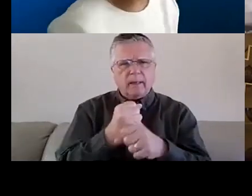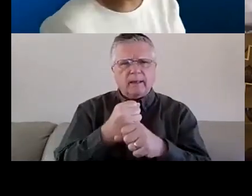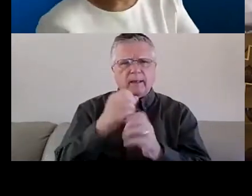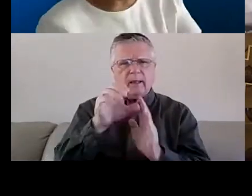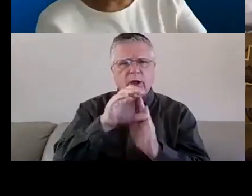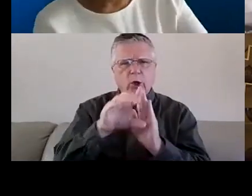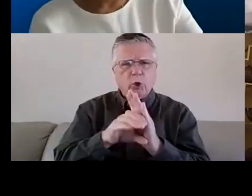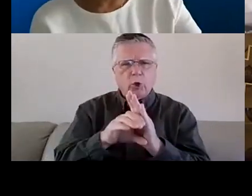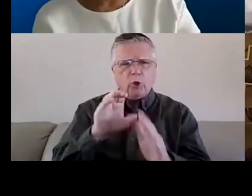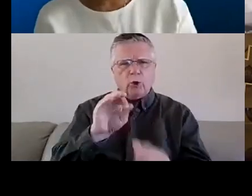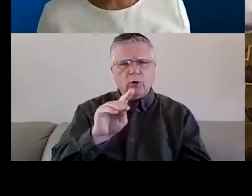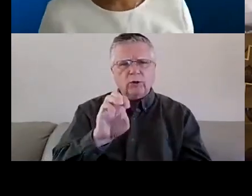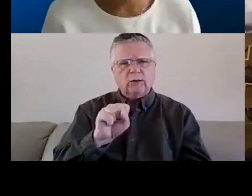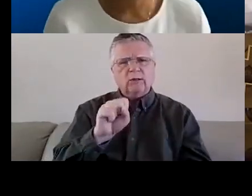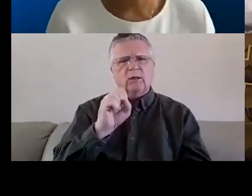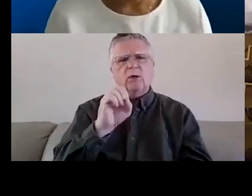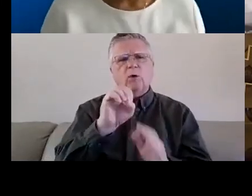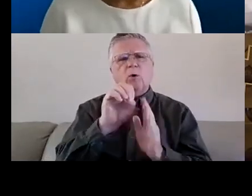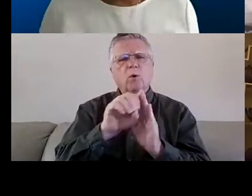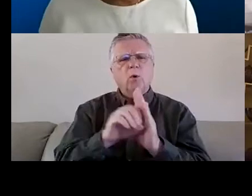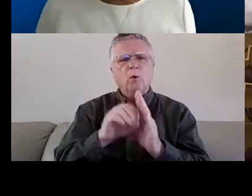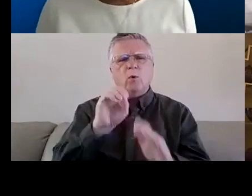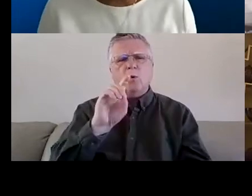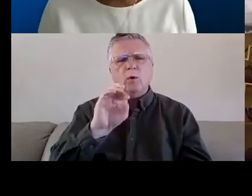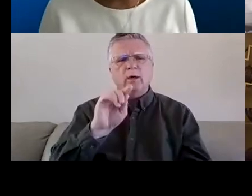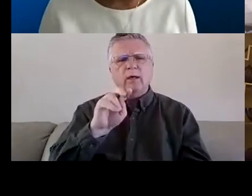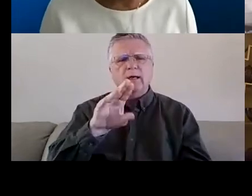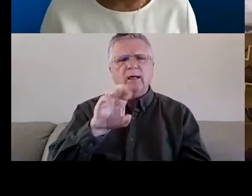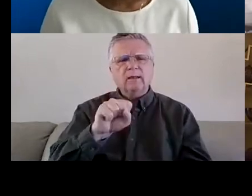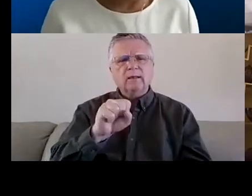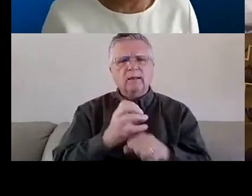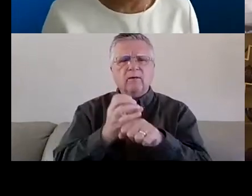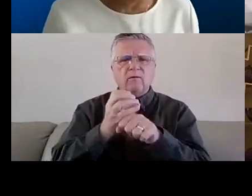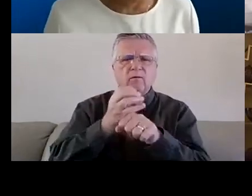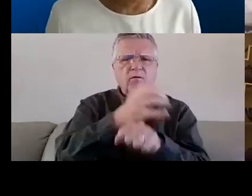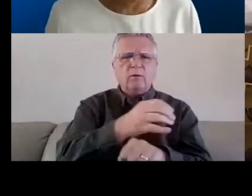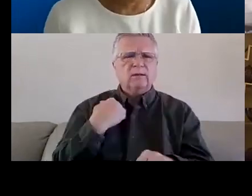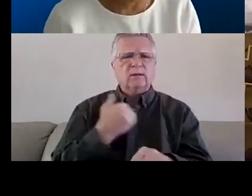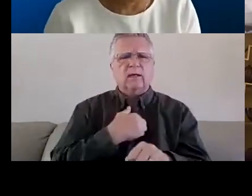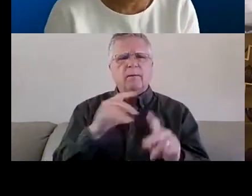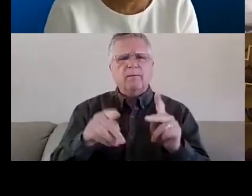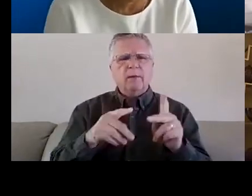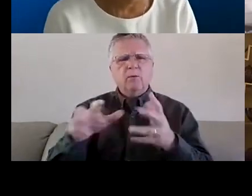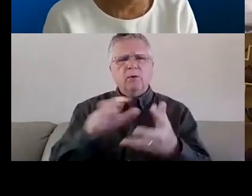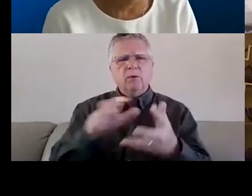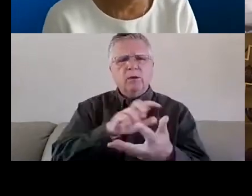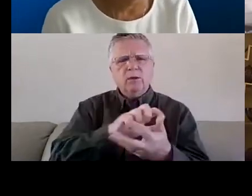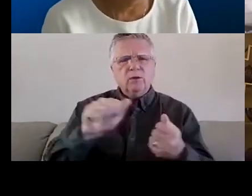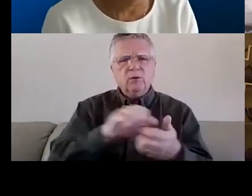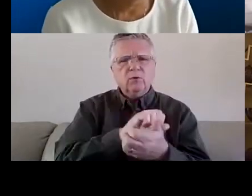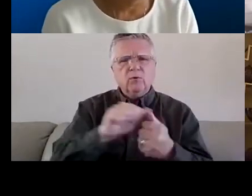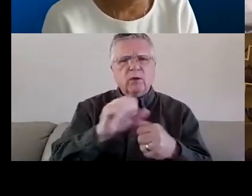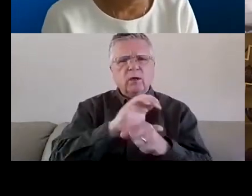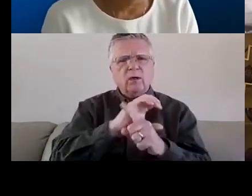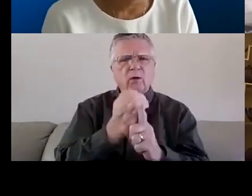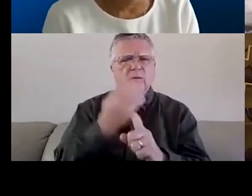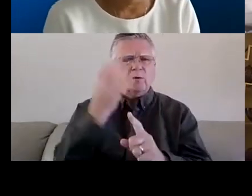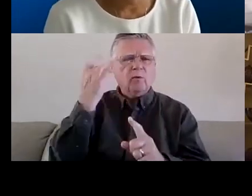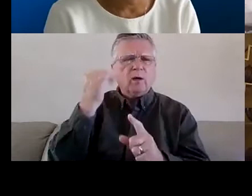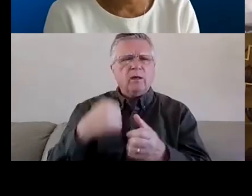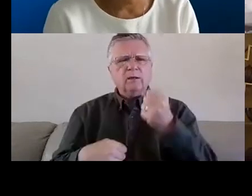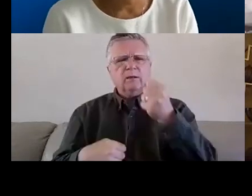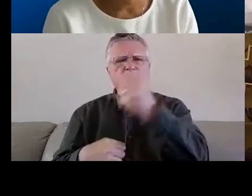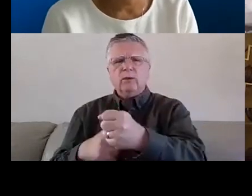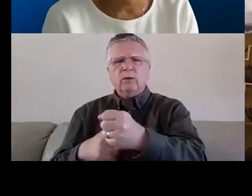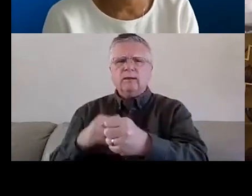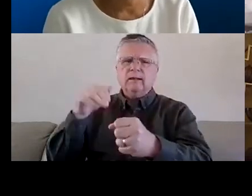ordinances that forcefully assimilates our people and destroy our culture just to put us in your